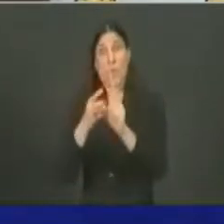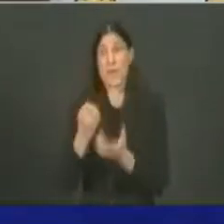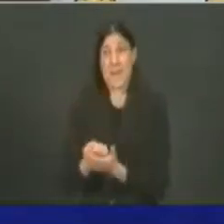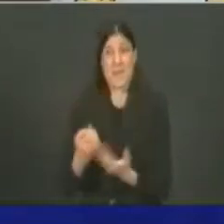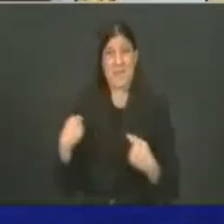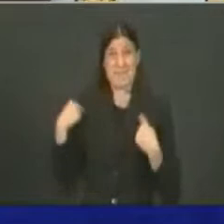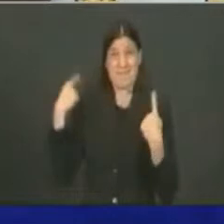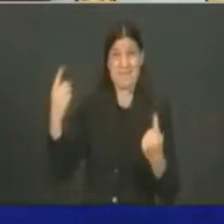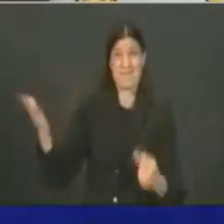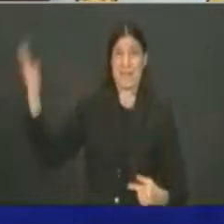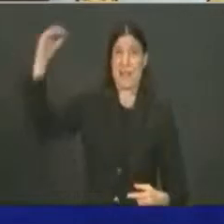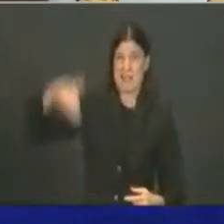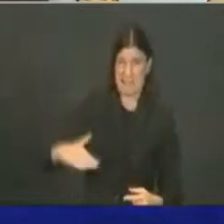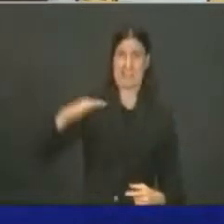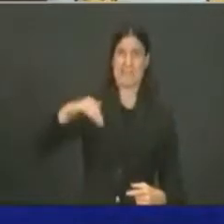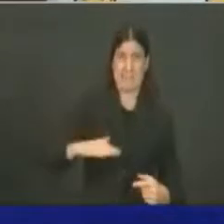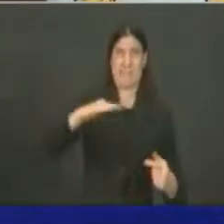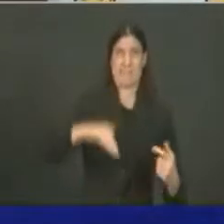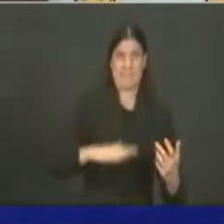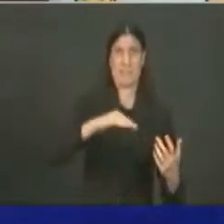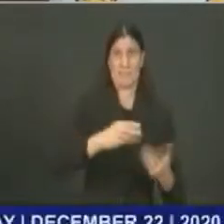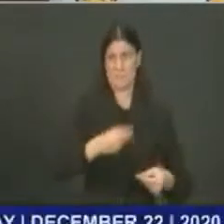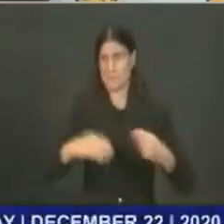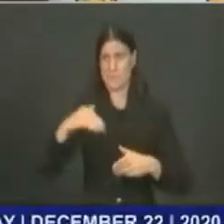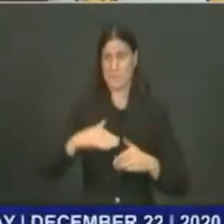possible, whether that's,